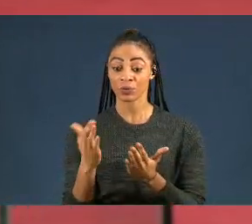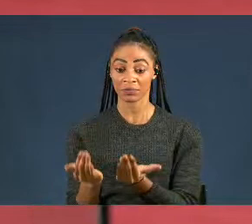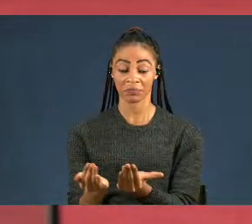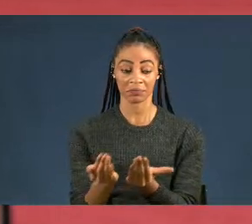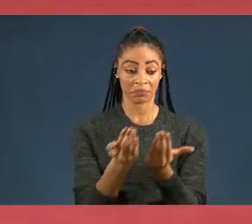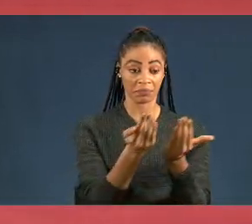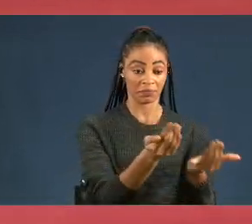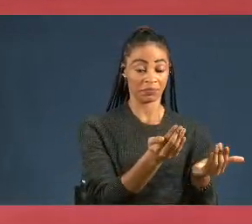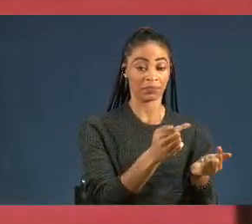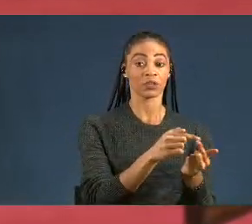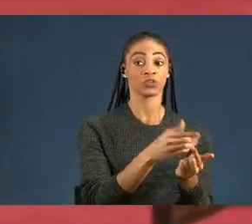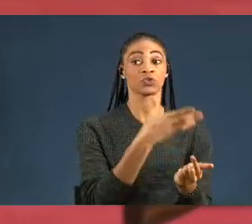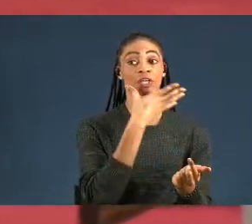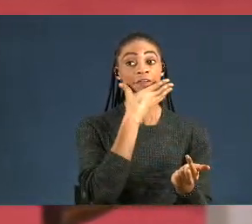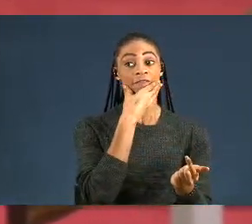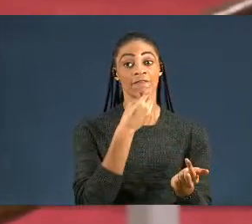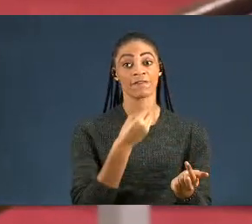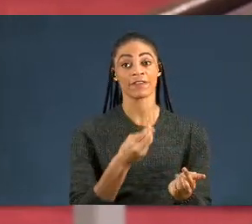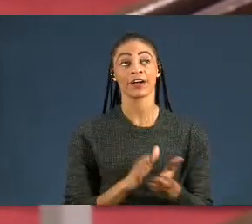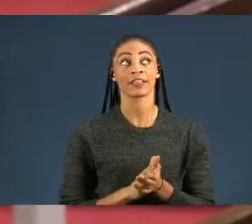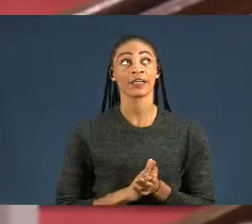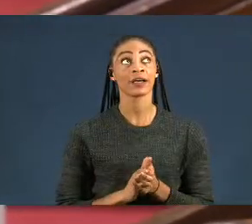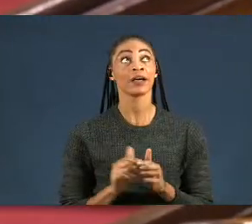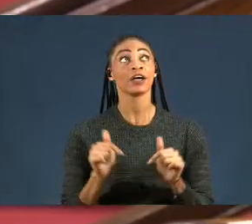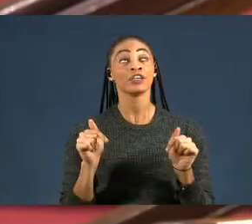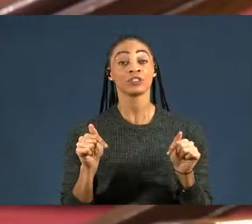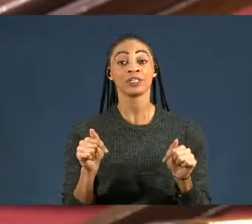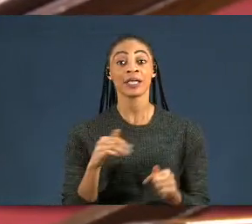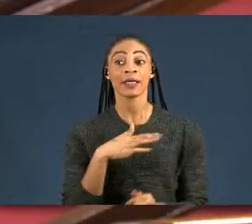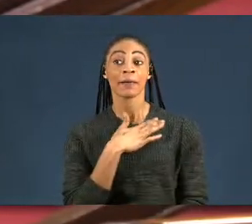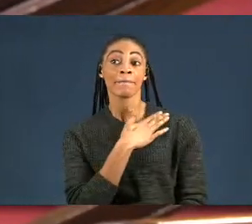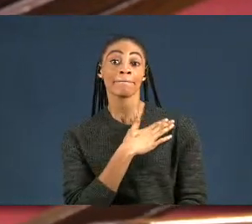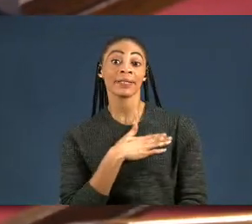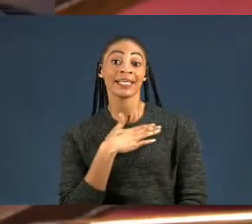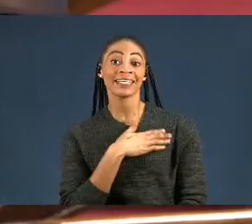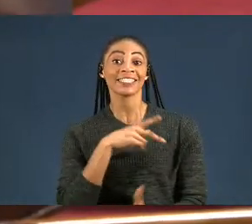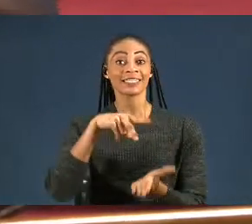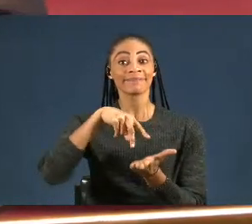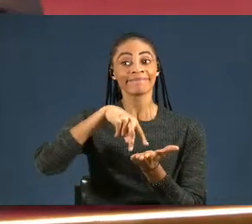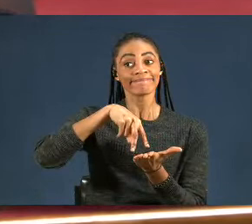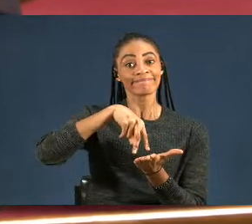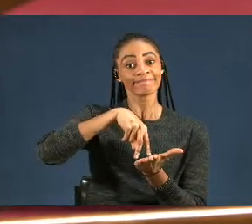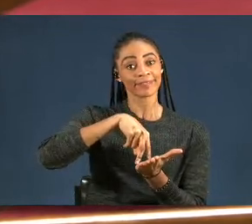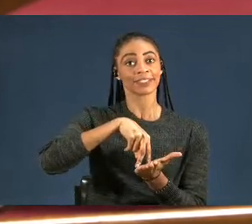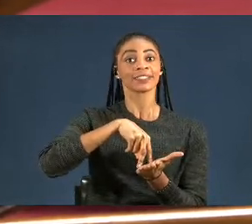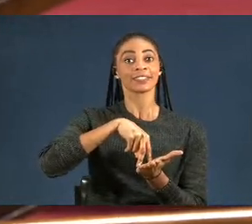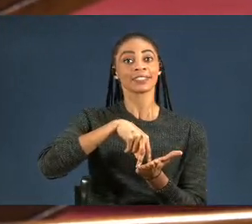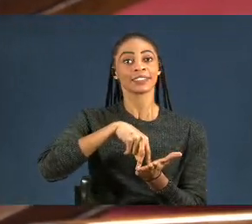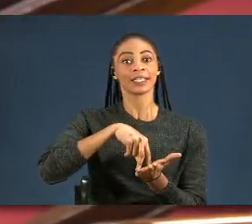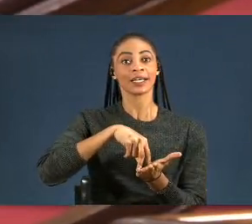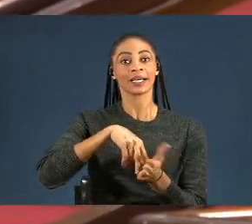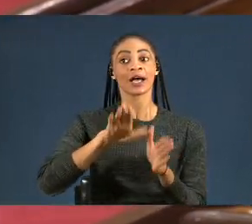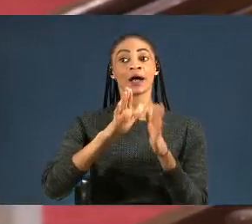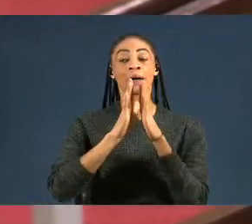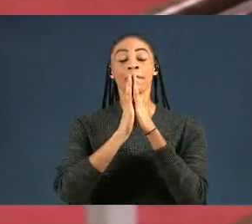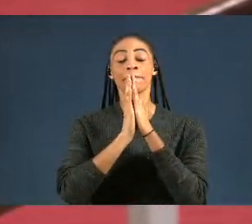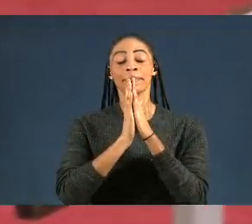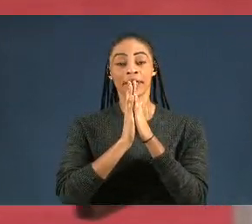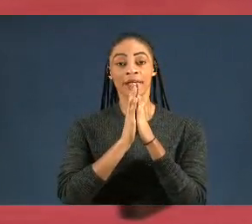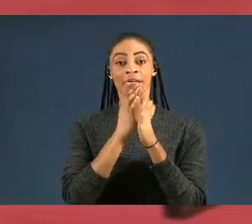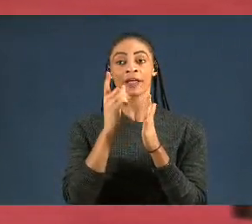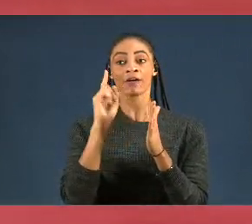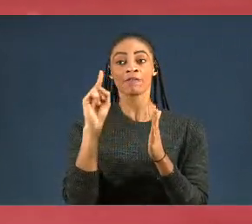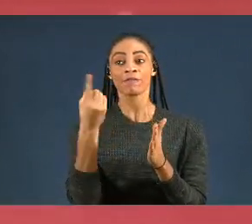we push them to the father. So today I would like us to stand because of time. And I want us to just pray for our families.